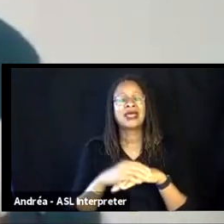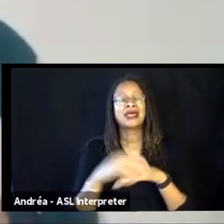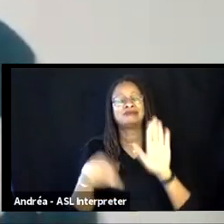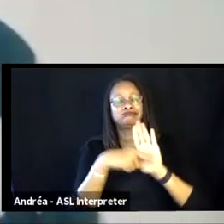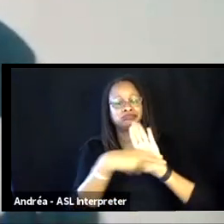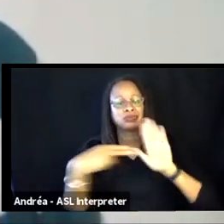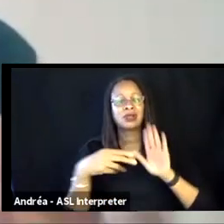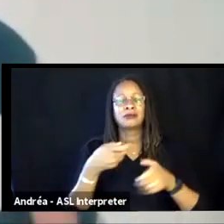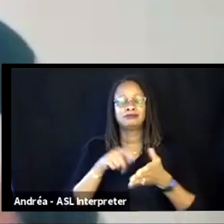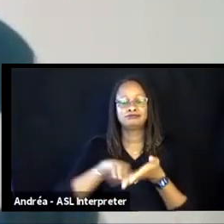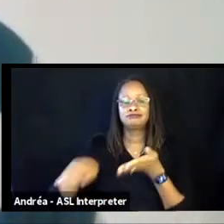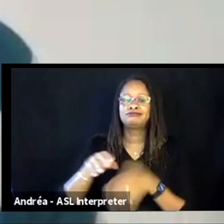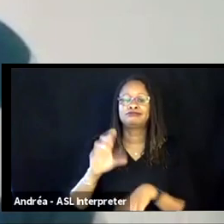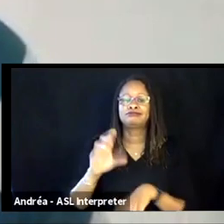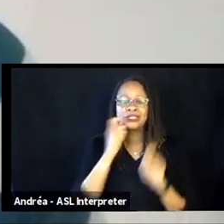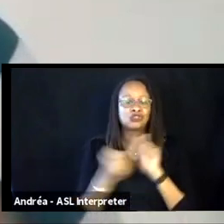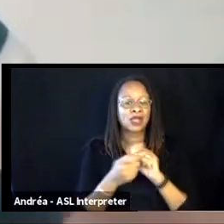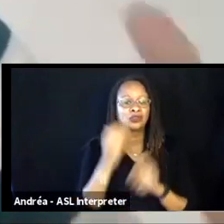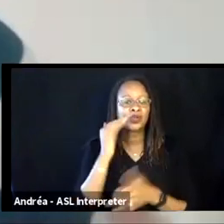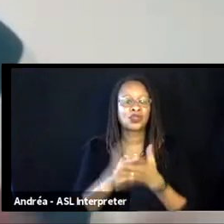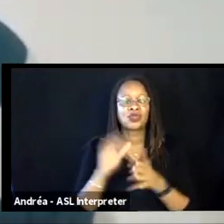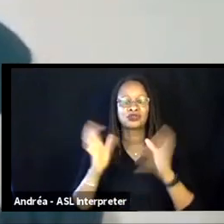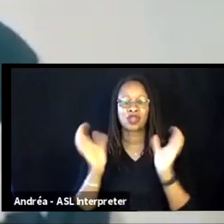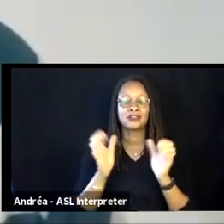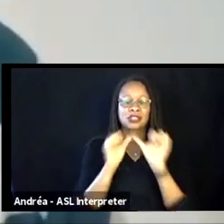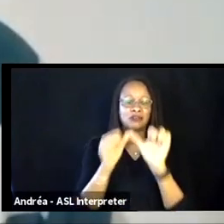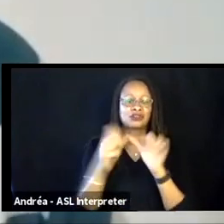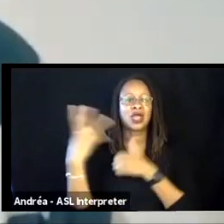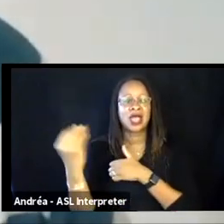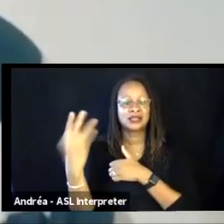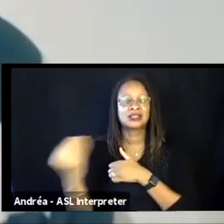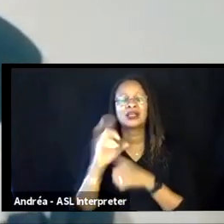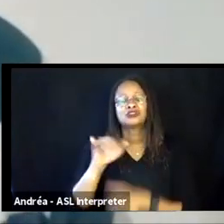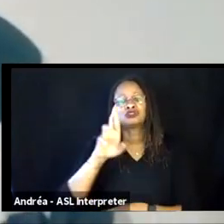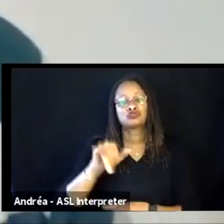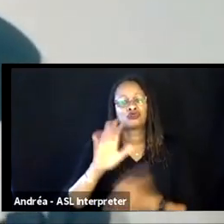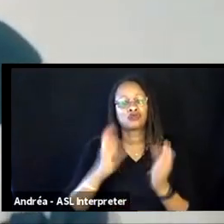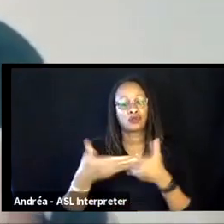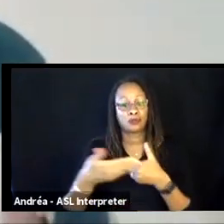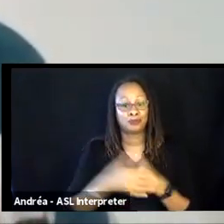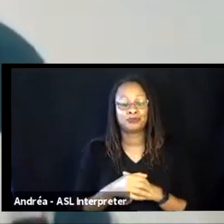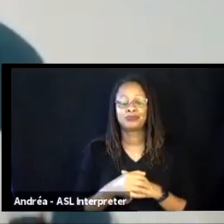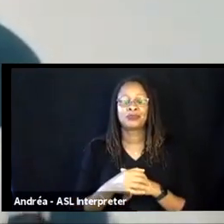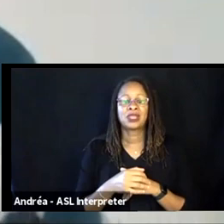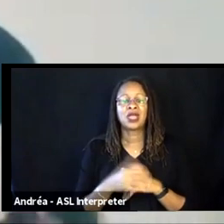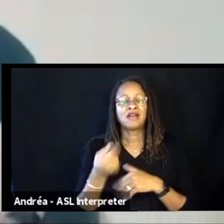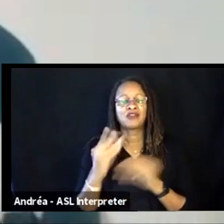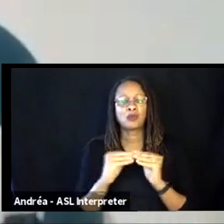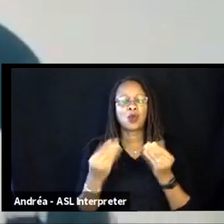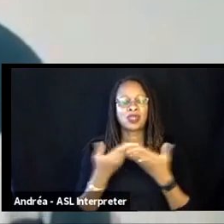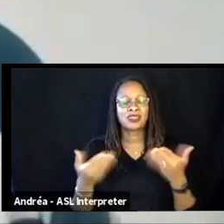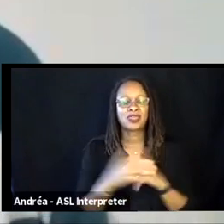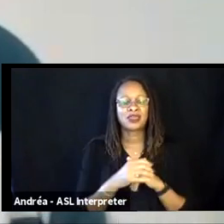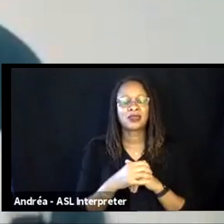stereotypical portrayals. And we know that those conversations kind of carry on outside of the jury room. Just a couple more things. We have our See It